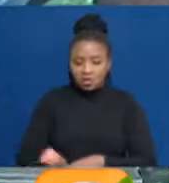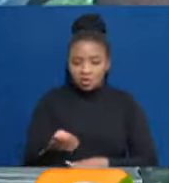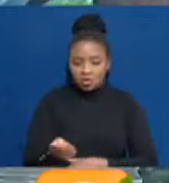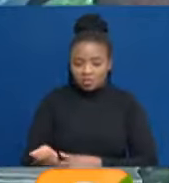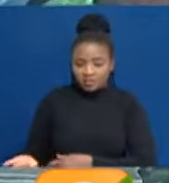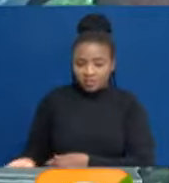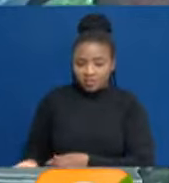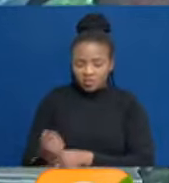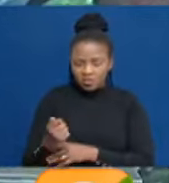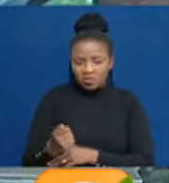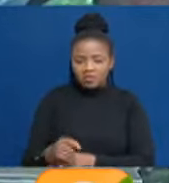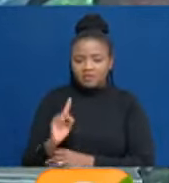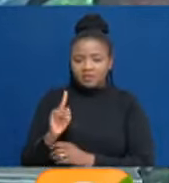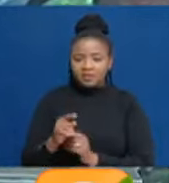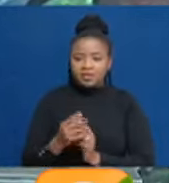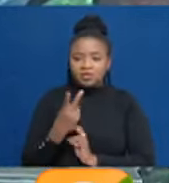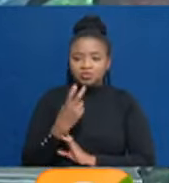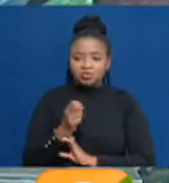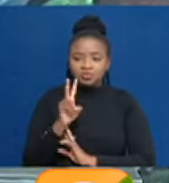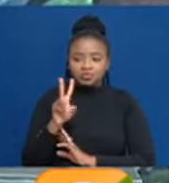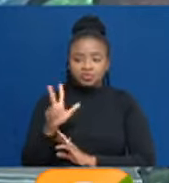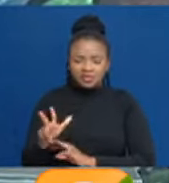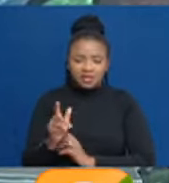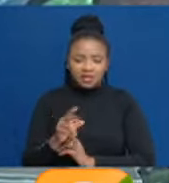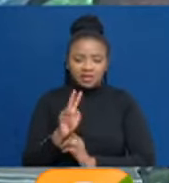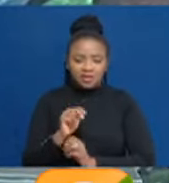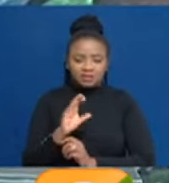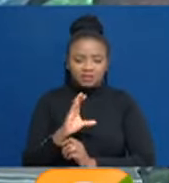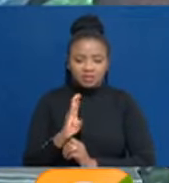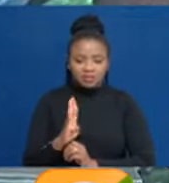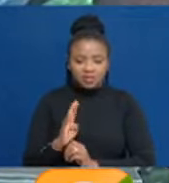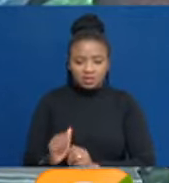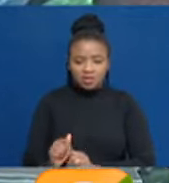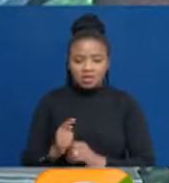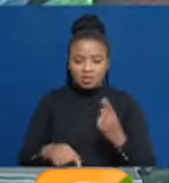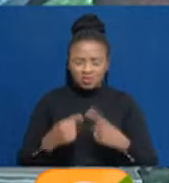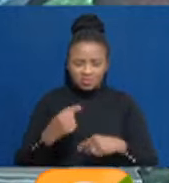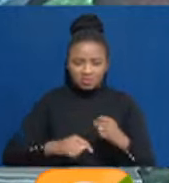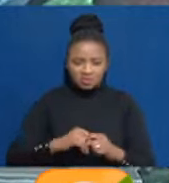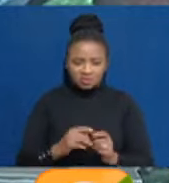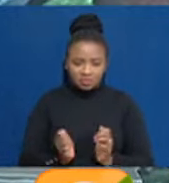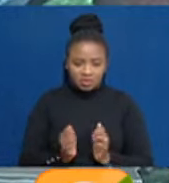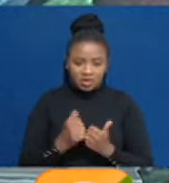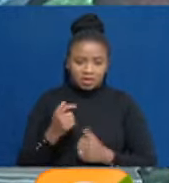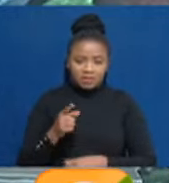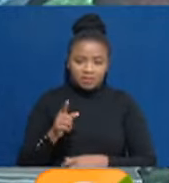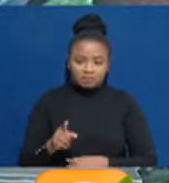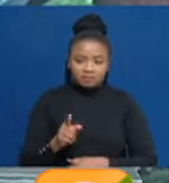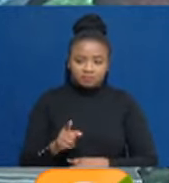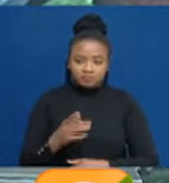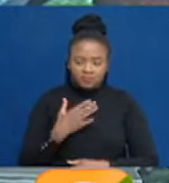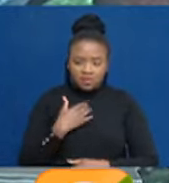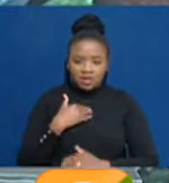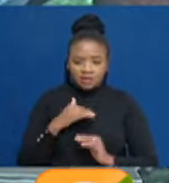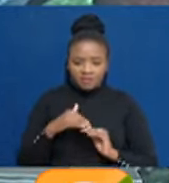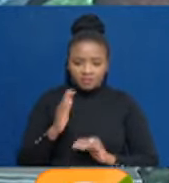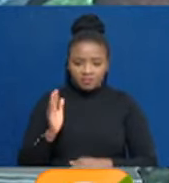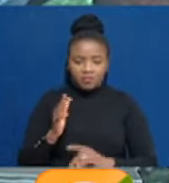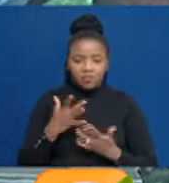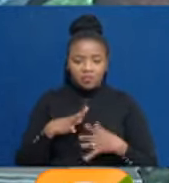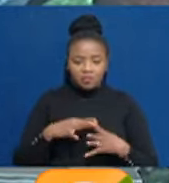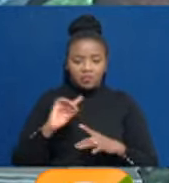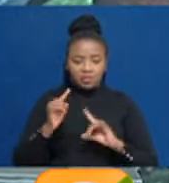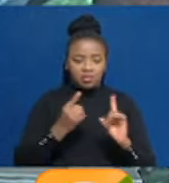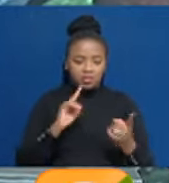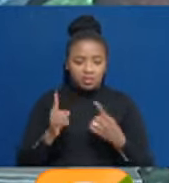And the 11th leg of the 2023 NCBA Golf Series at the par 71 Nyali Golf and Country Club attracted an impressive turnout